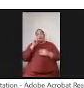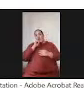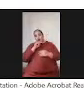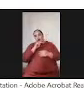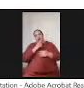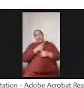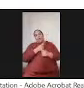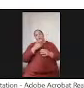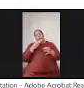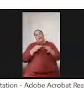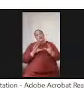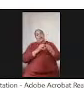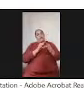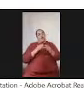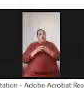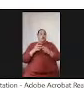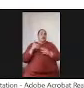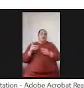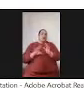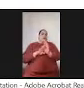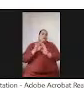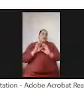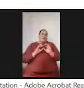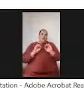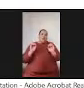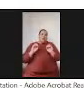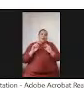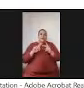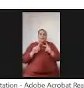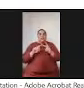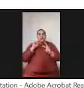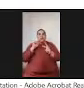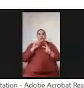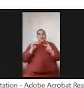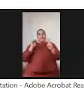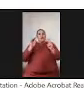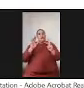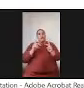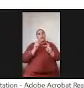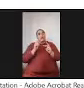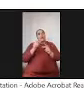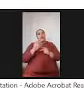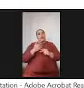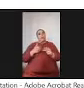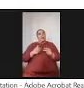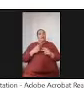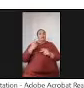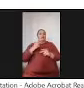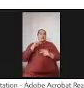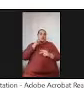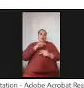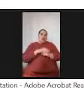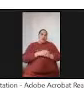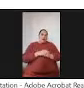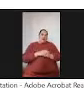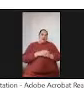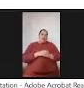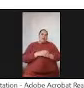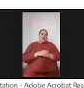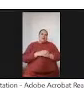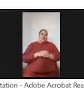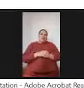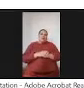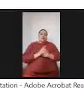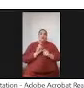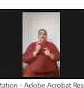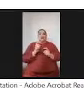political parties' AFS was approved, hence the second quarter advance was only paid in the beginning of the second quarter. Just to go very briefly